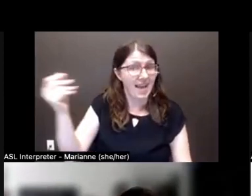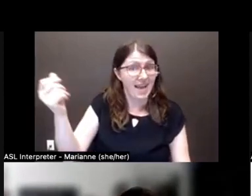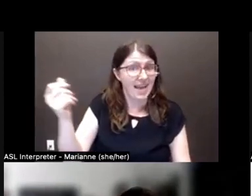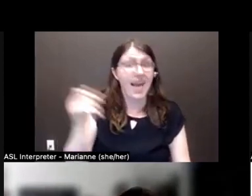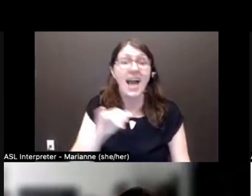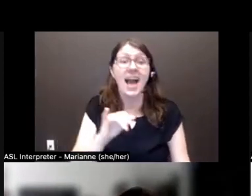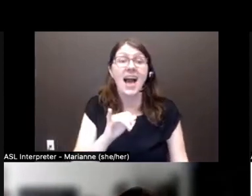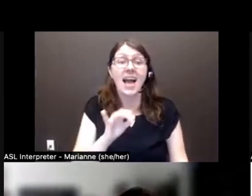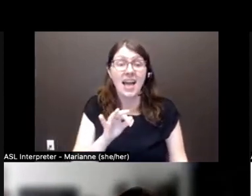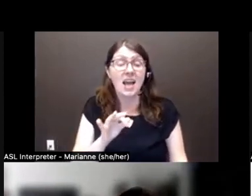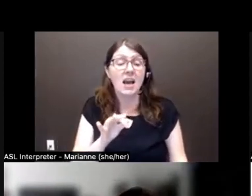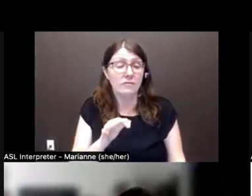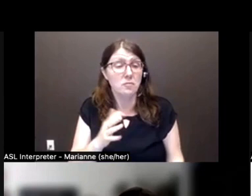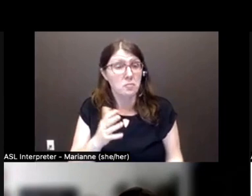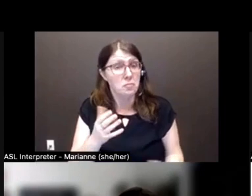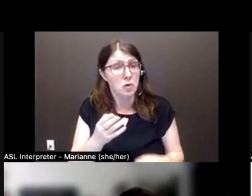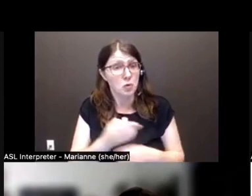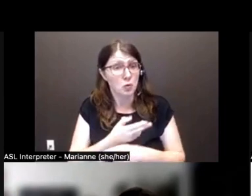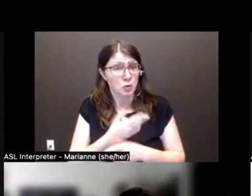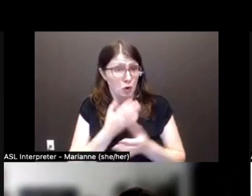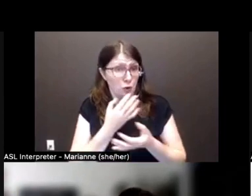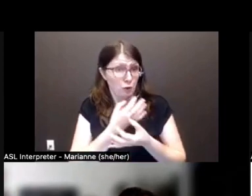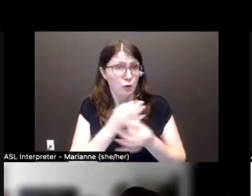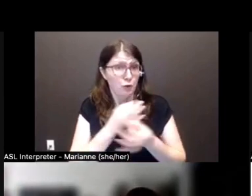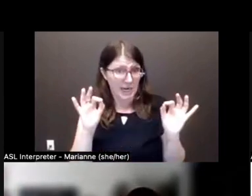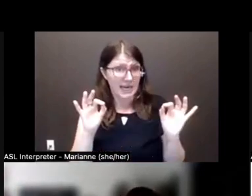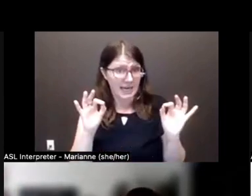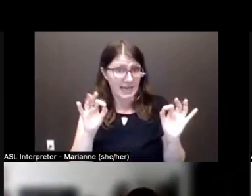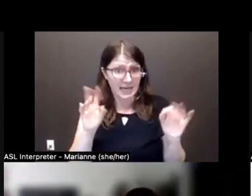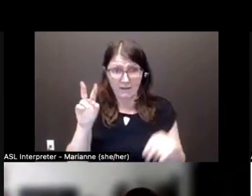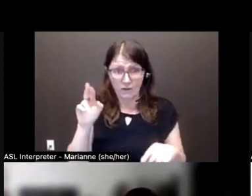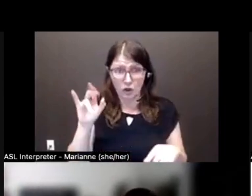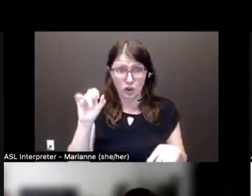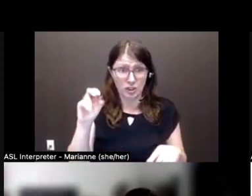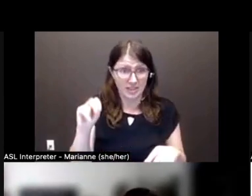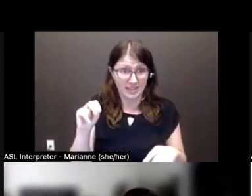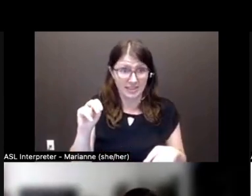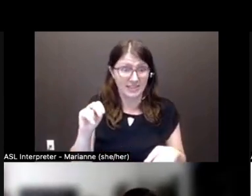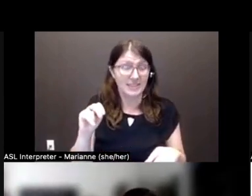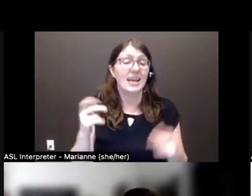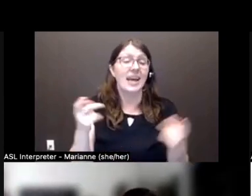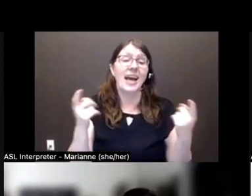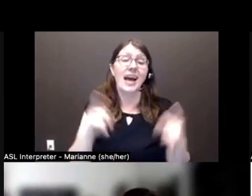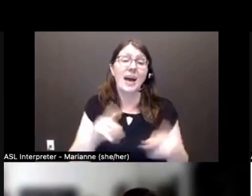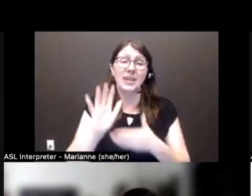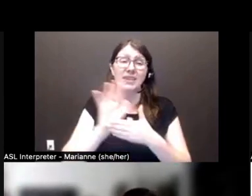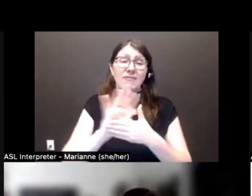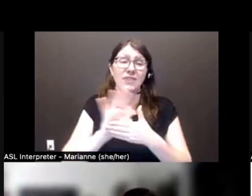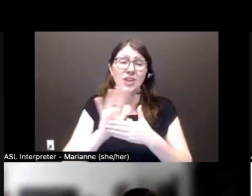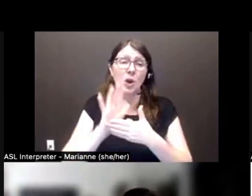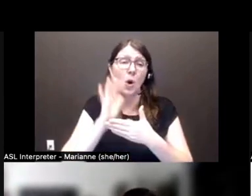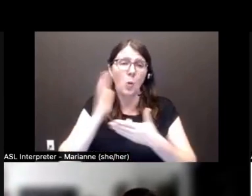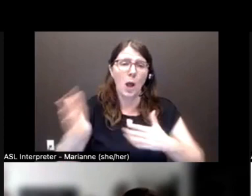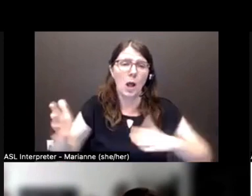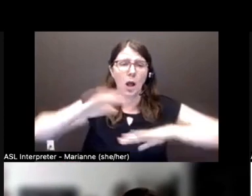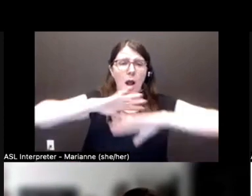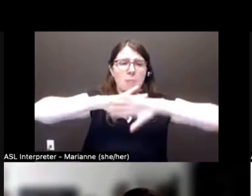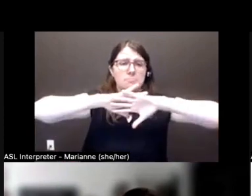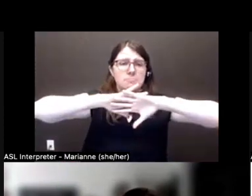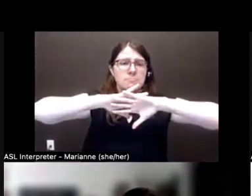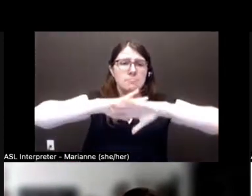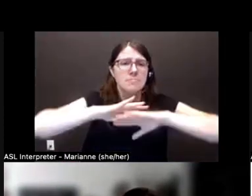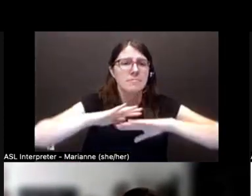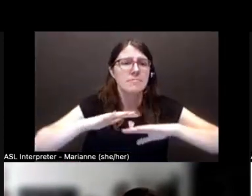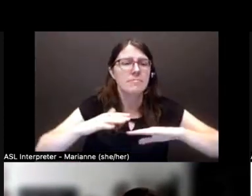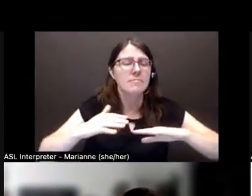few videos, you will get a watermark behind your video, which will say text it. So just to like put it out there. But I honestly feel it